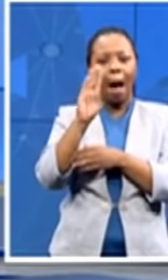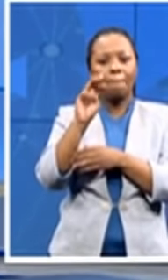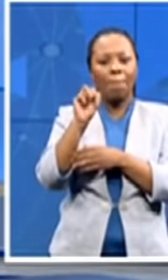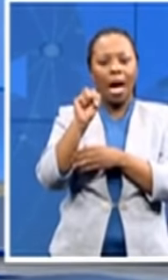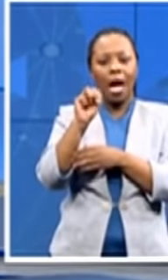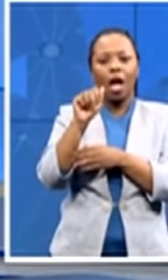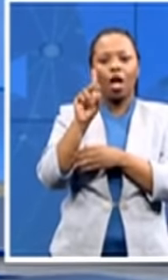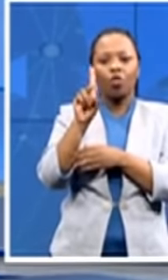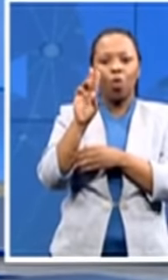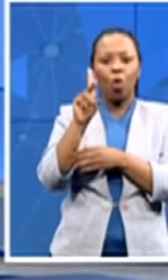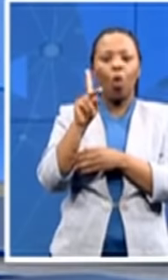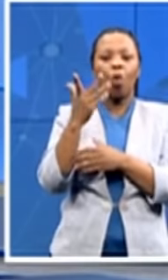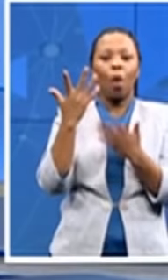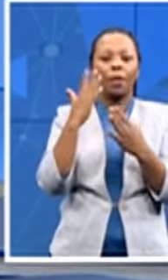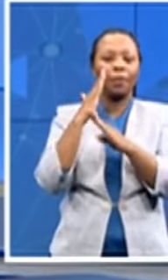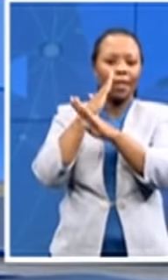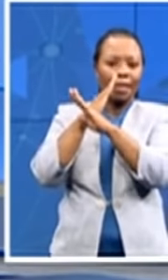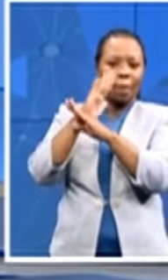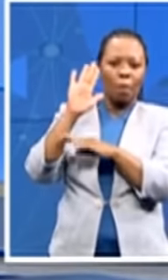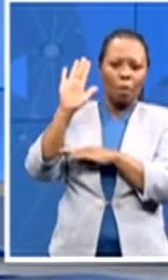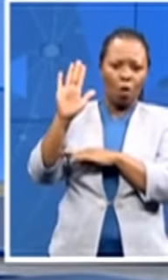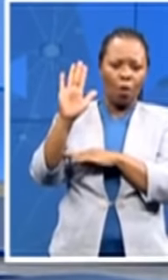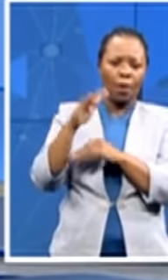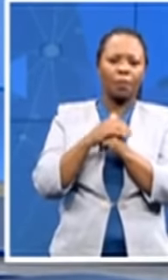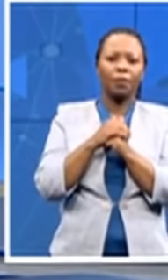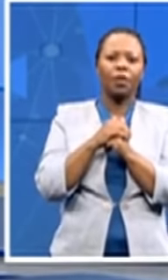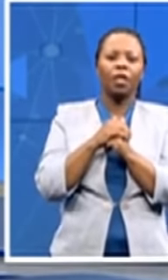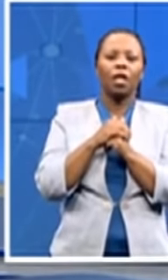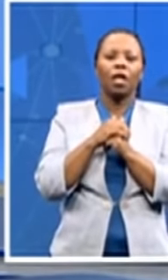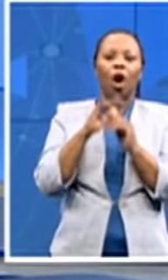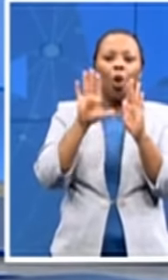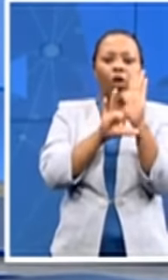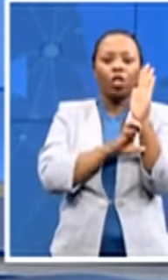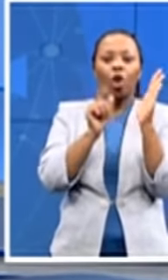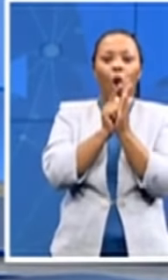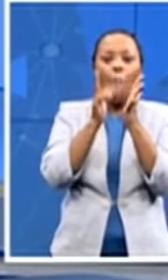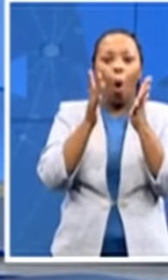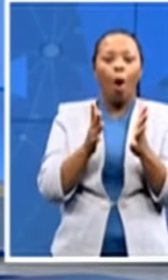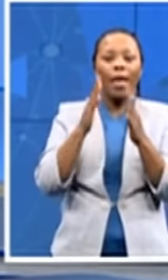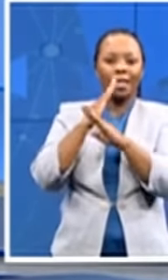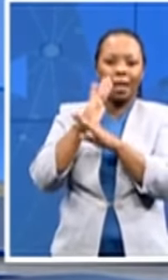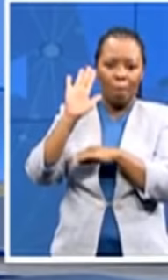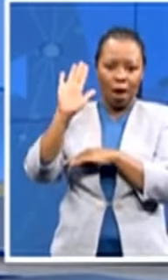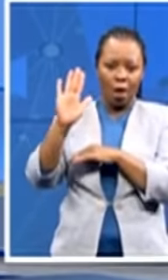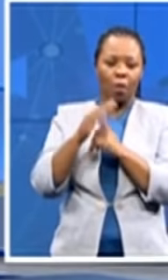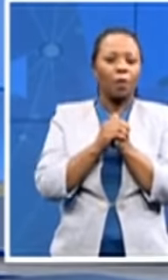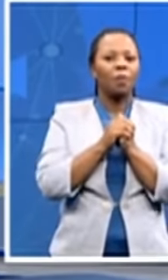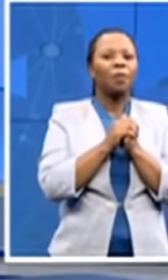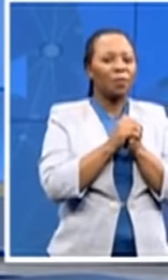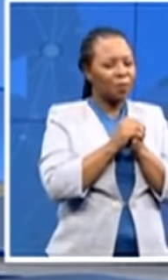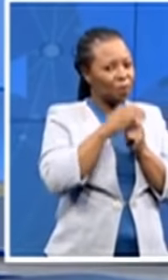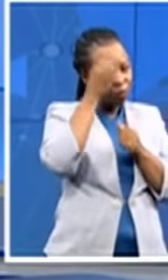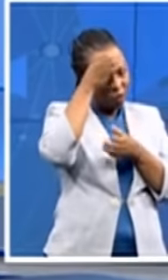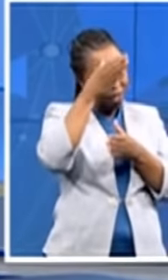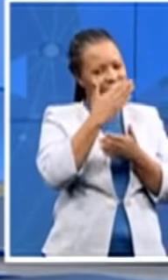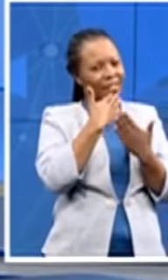a constitutional lawyer in Zimbabwe. Professor, thank you very much indeed for your time. Yes, thank you. All